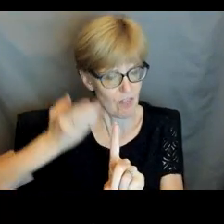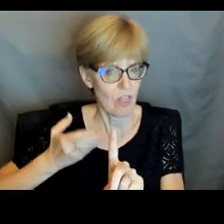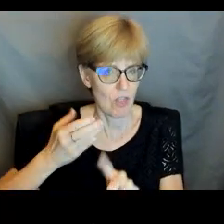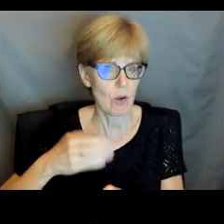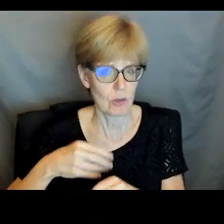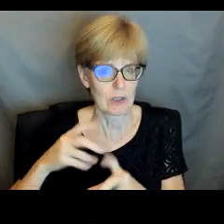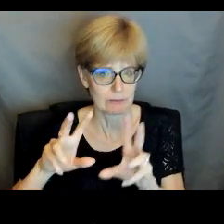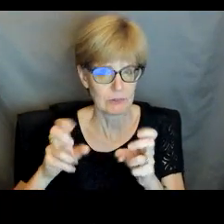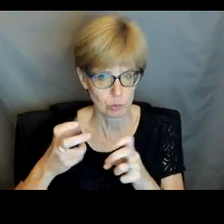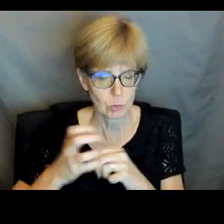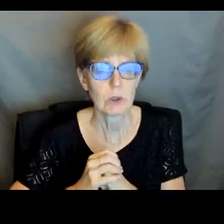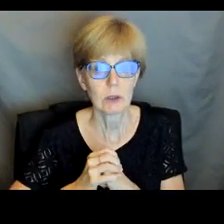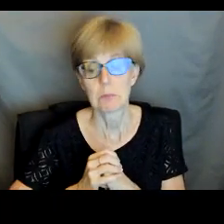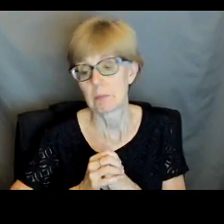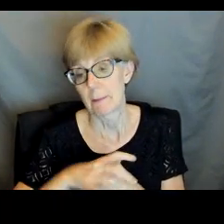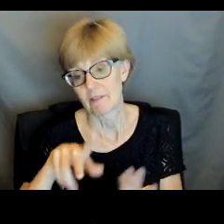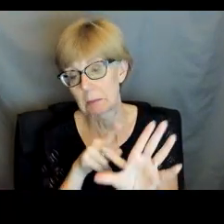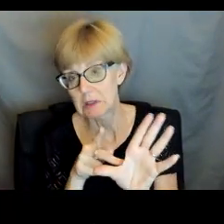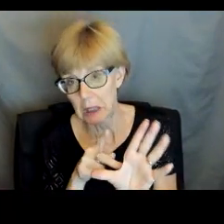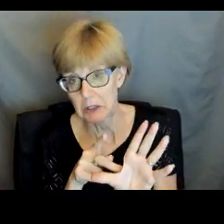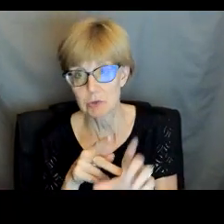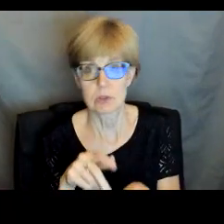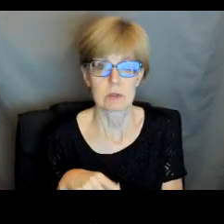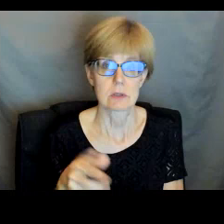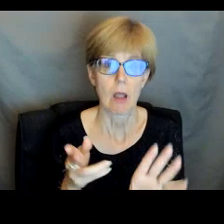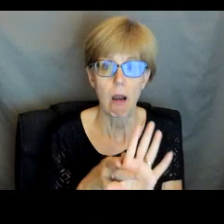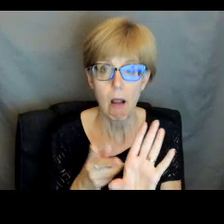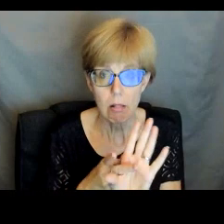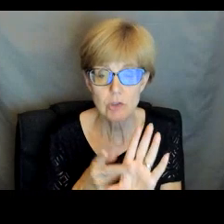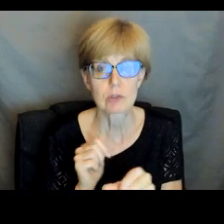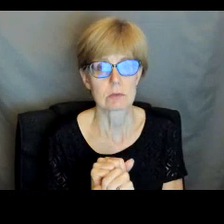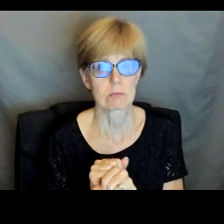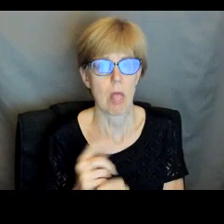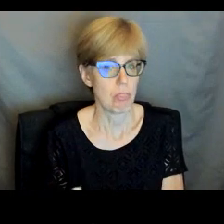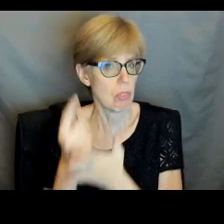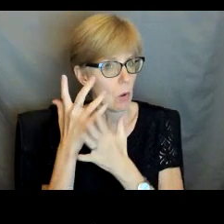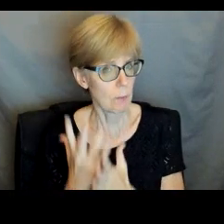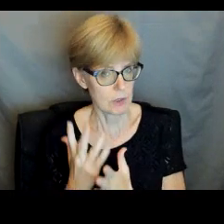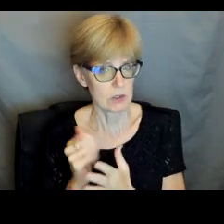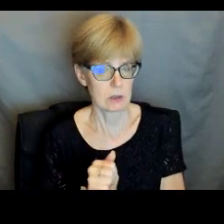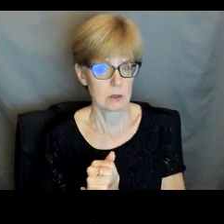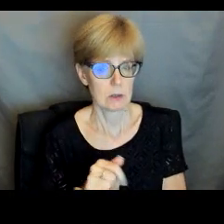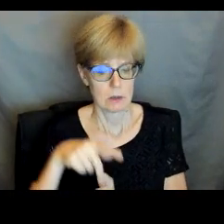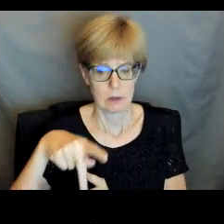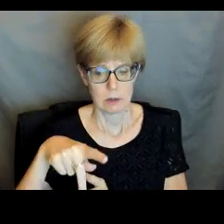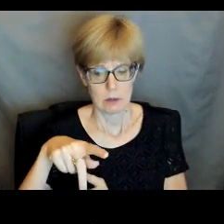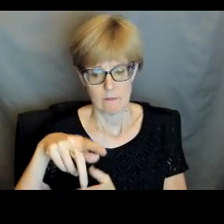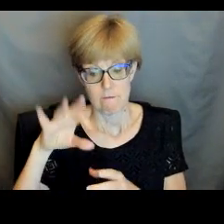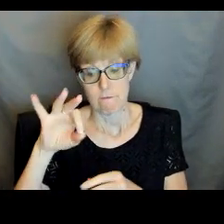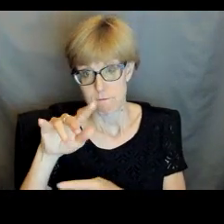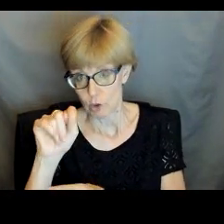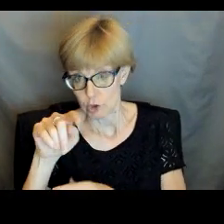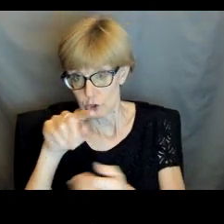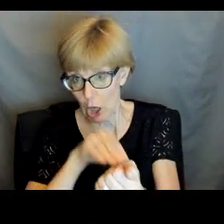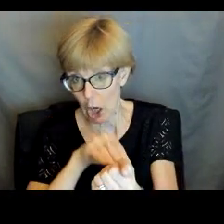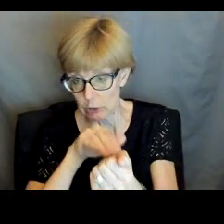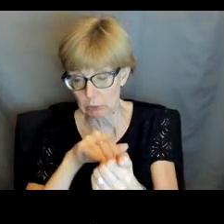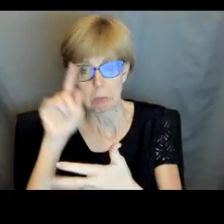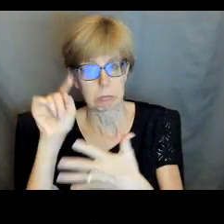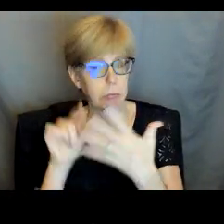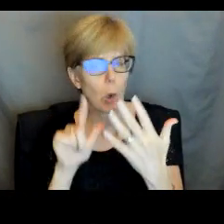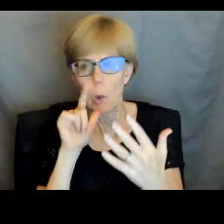be from their psychiatrist, their psychologist, their therapist, their podiatrist, whoever is